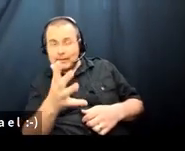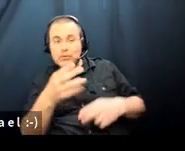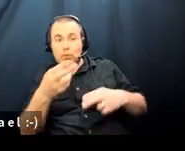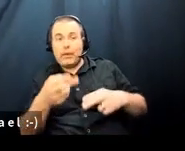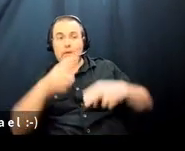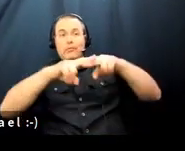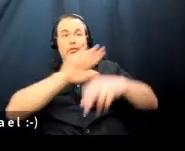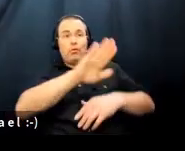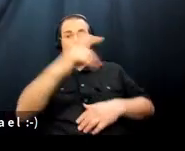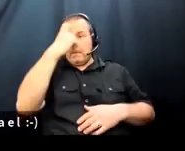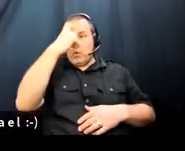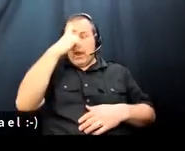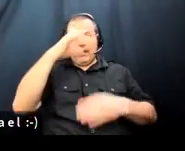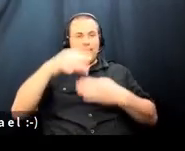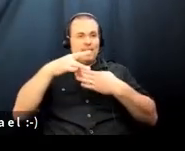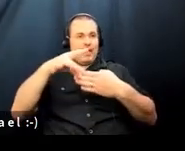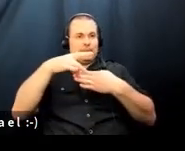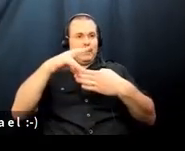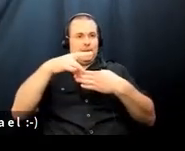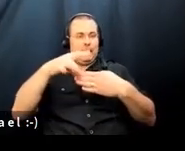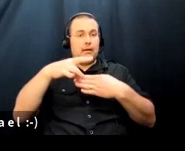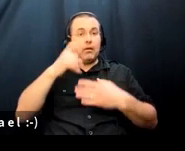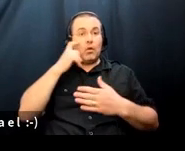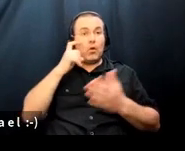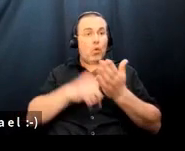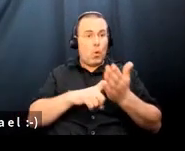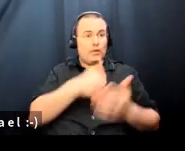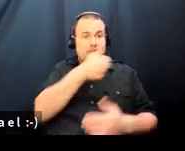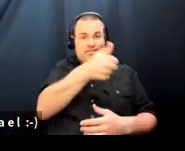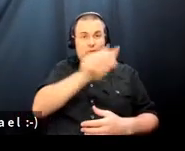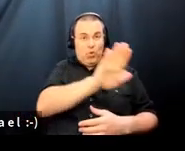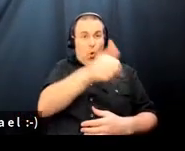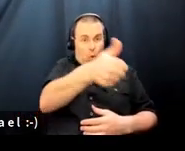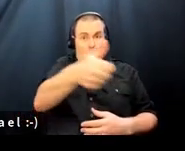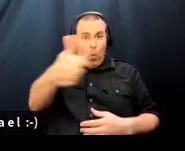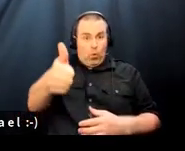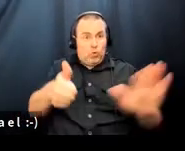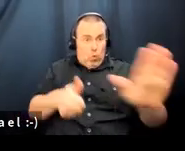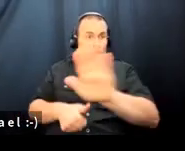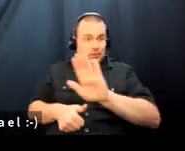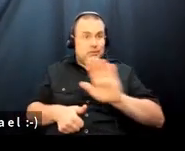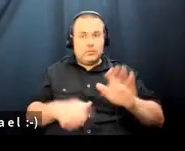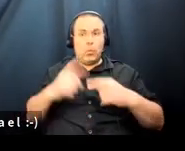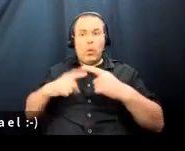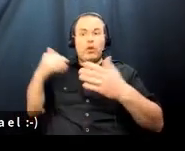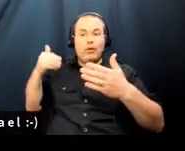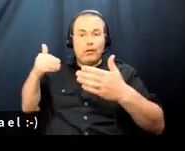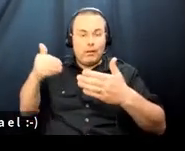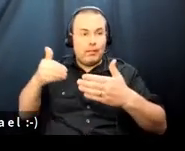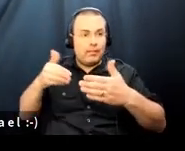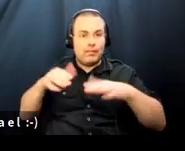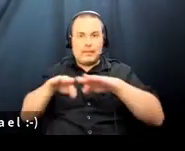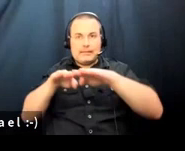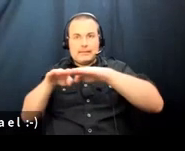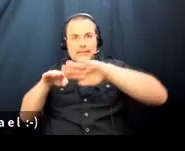flexibility is to notice your own foot dominance when you approach steps, and make an